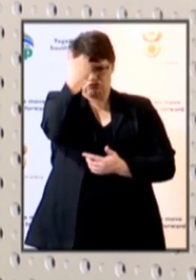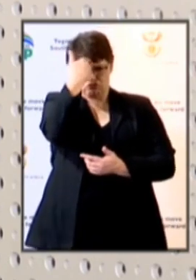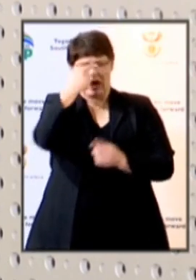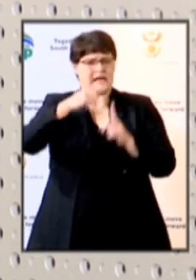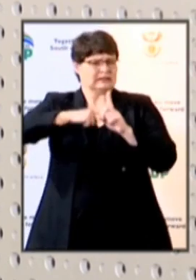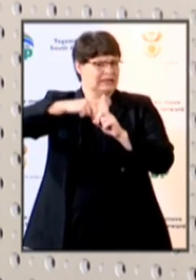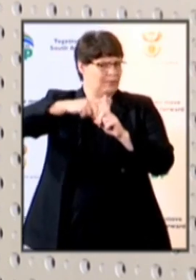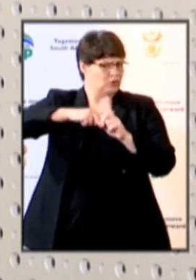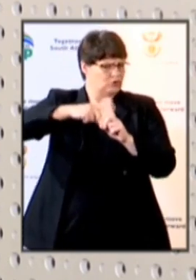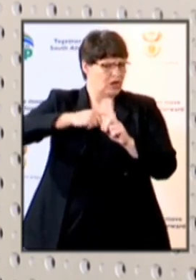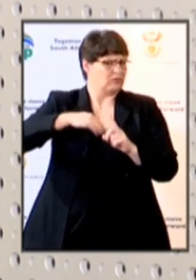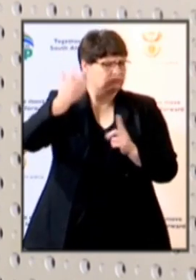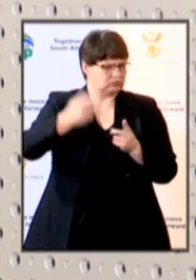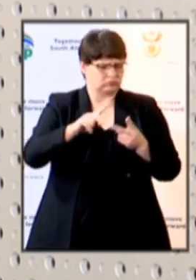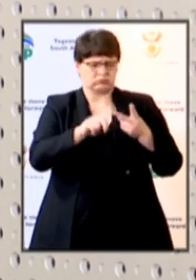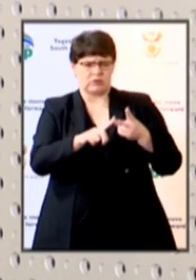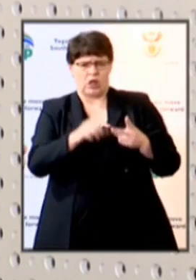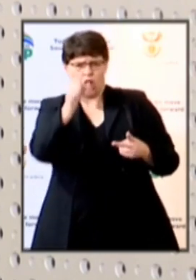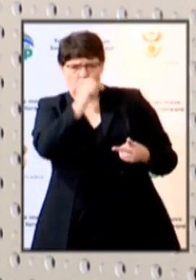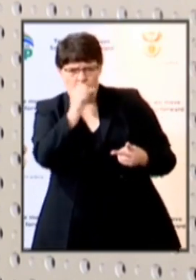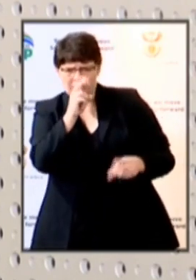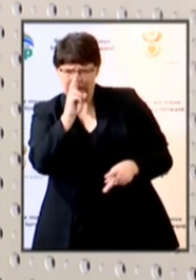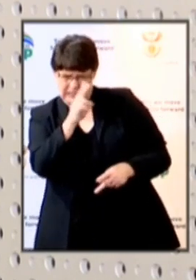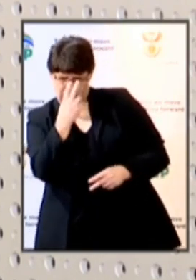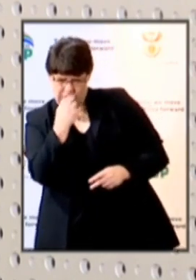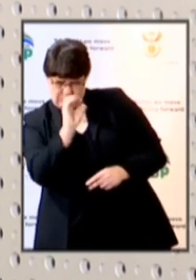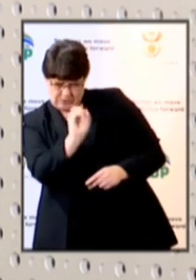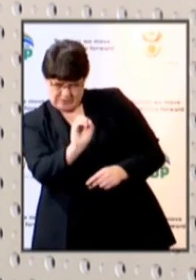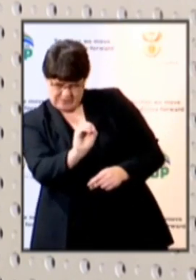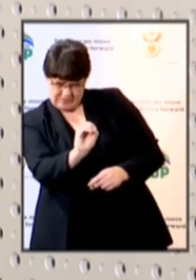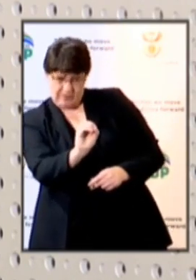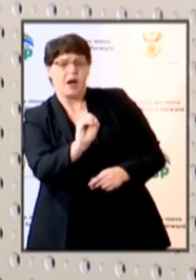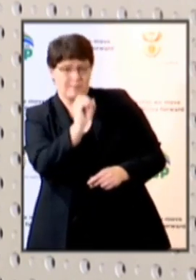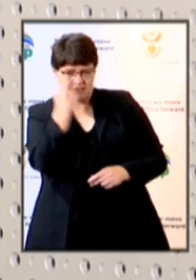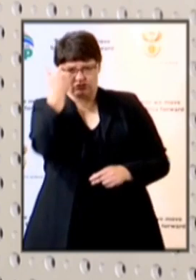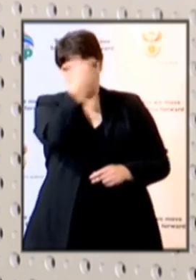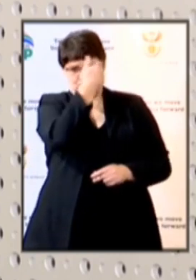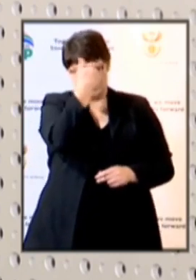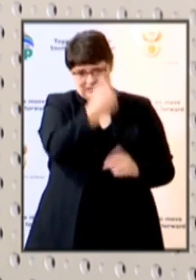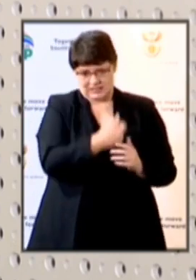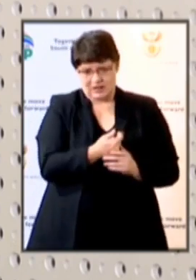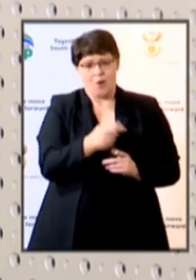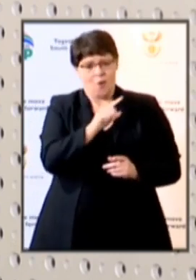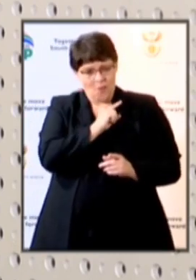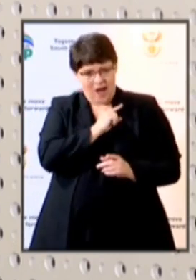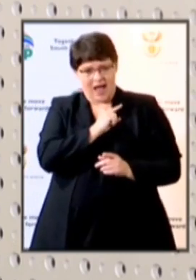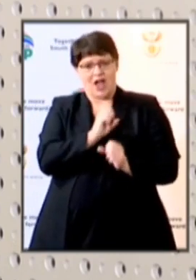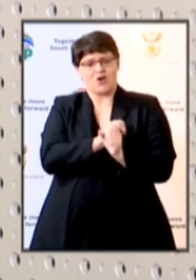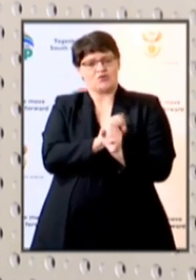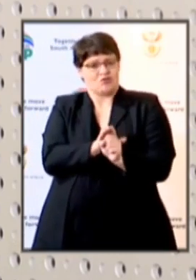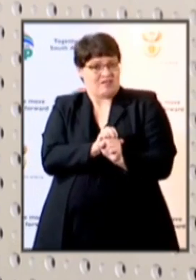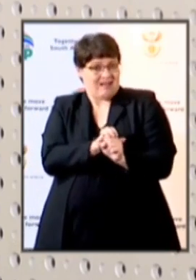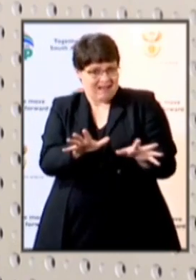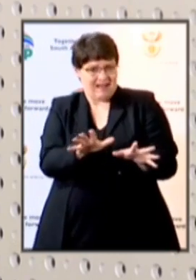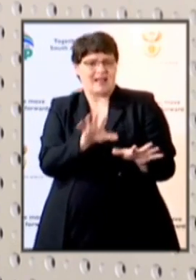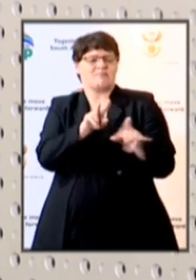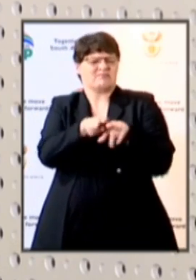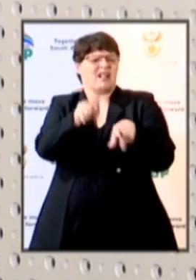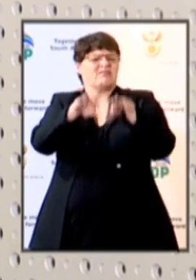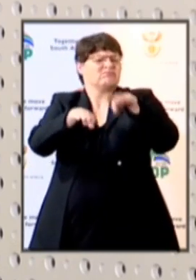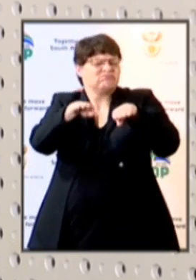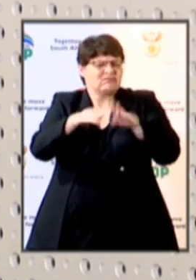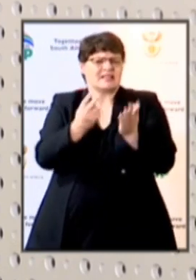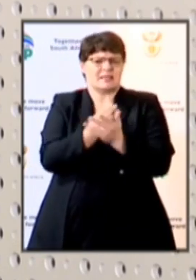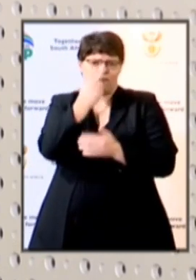symptoms, flu-like symptoms, the symptoms that we know are related to coronavirus. And if any of